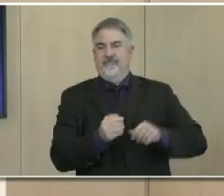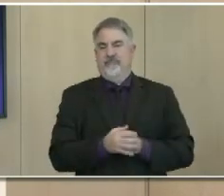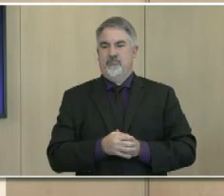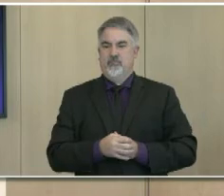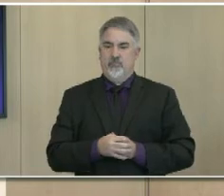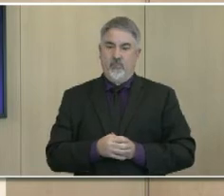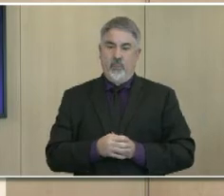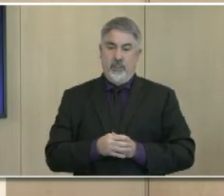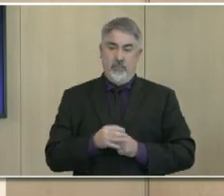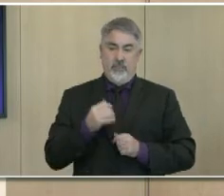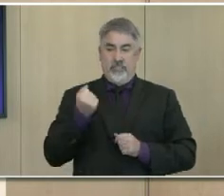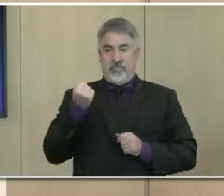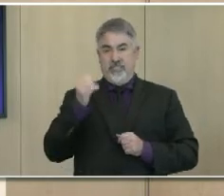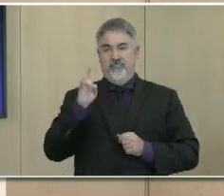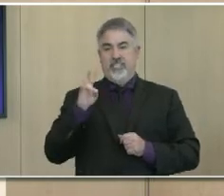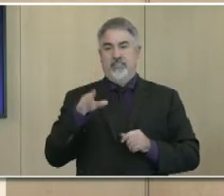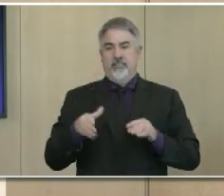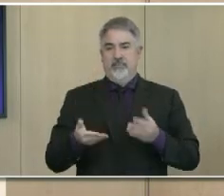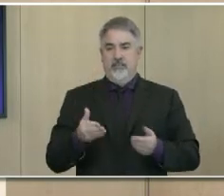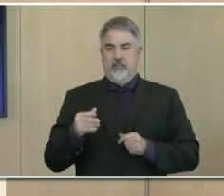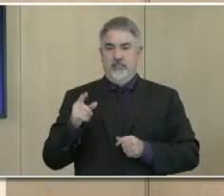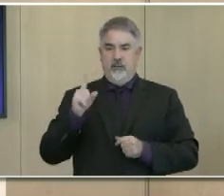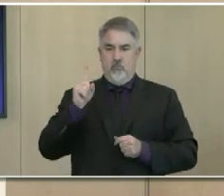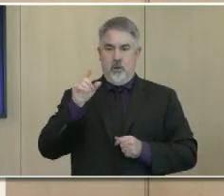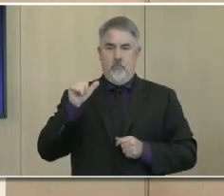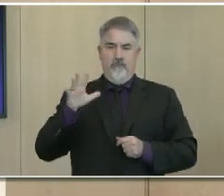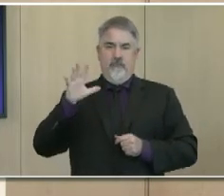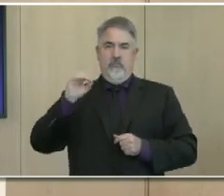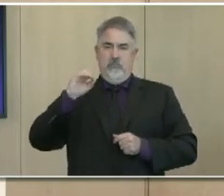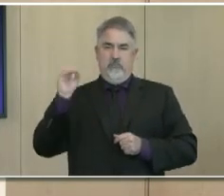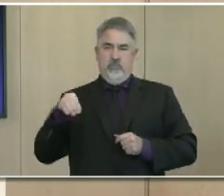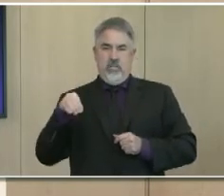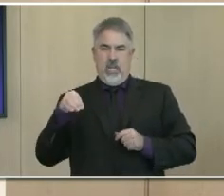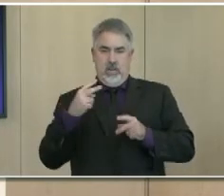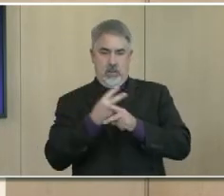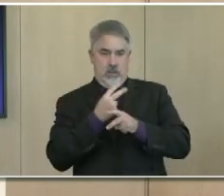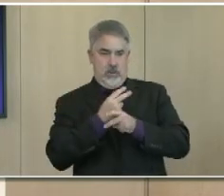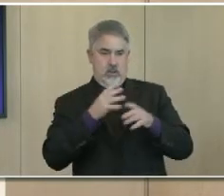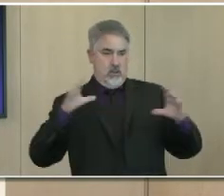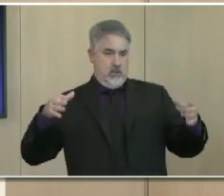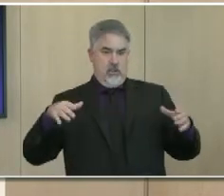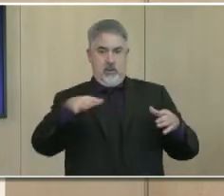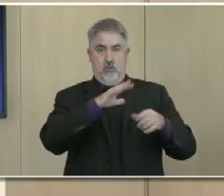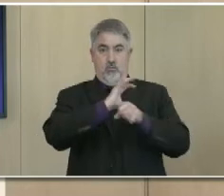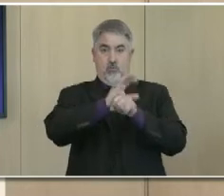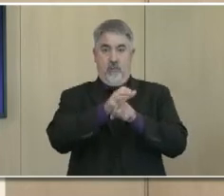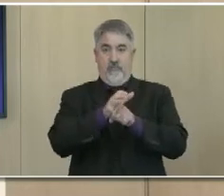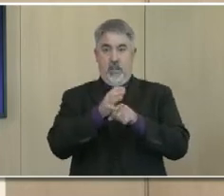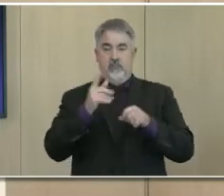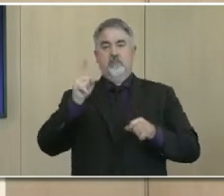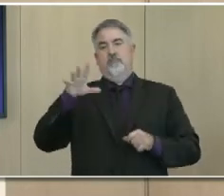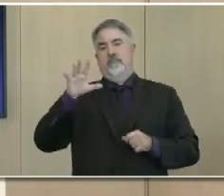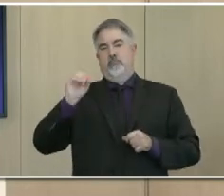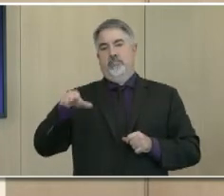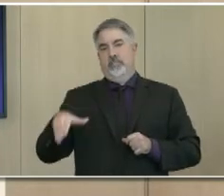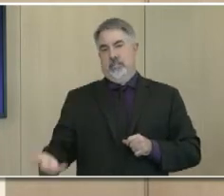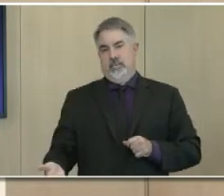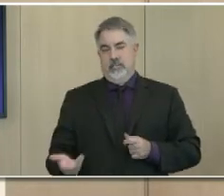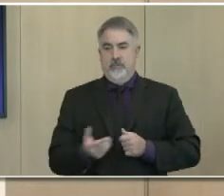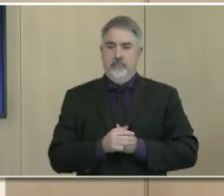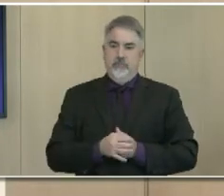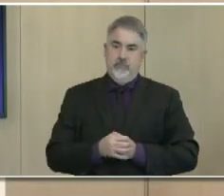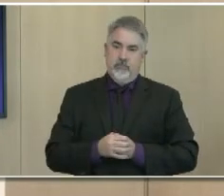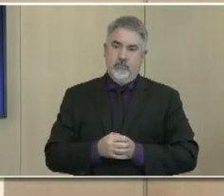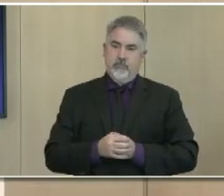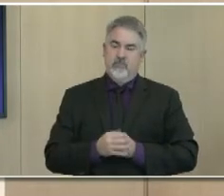represent 1.5% of the total number of San Diego cases. Now, again, our sympathies indeed